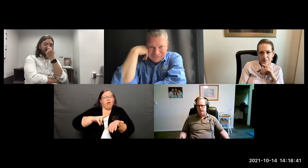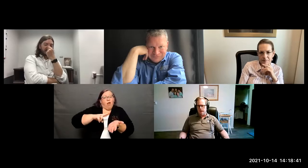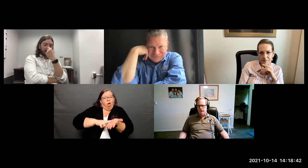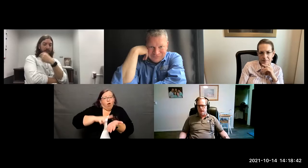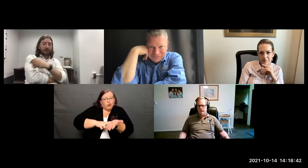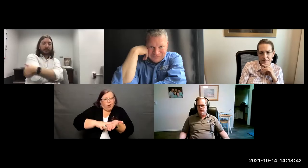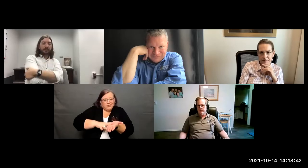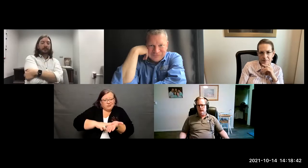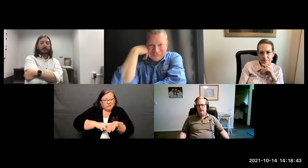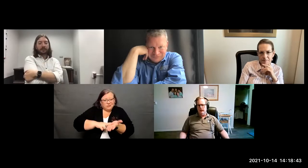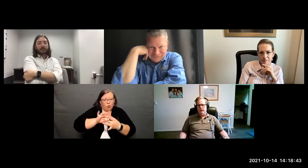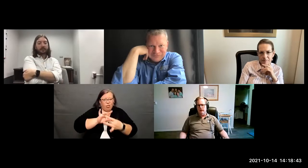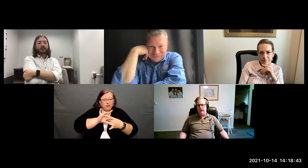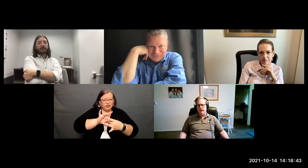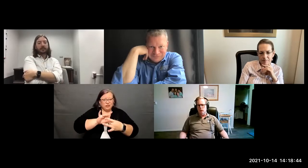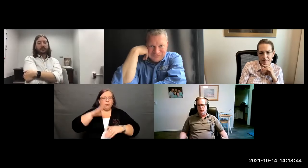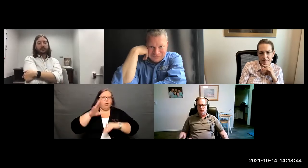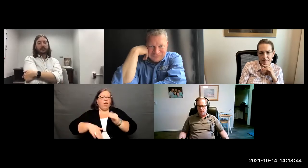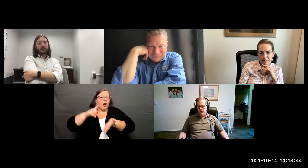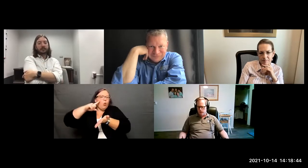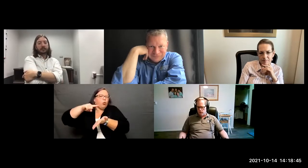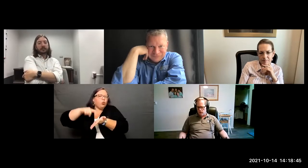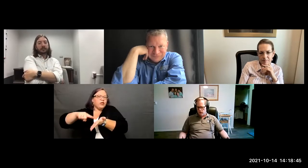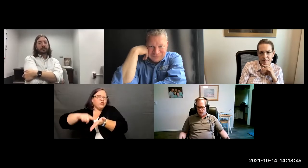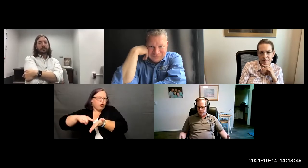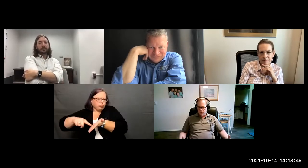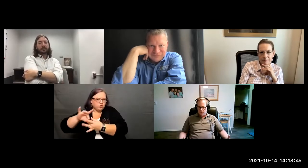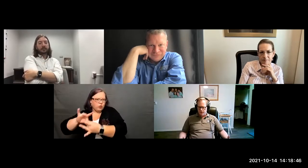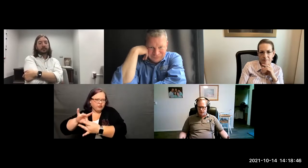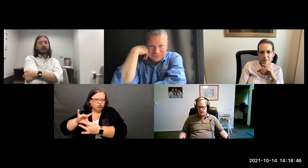of the university. And that what it would do